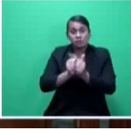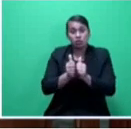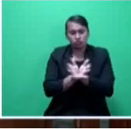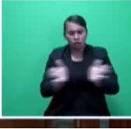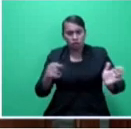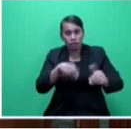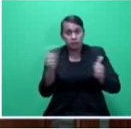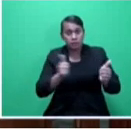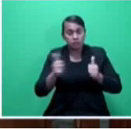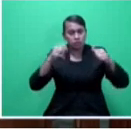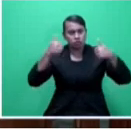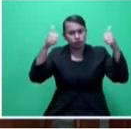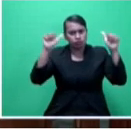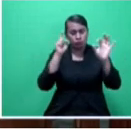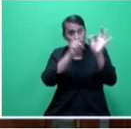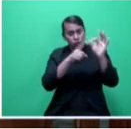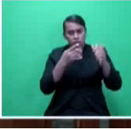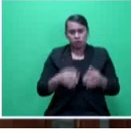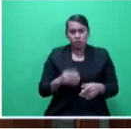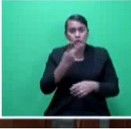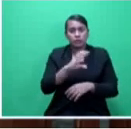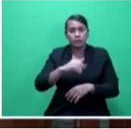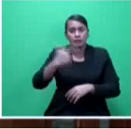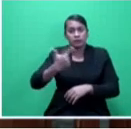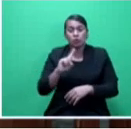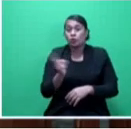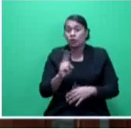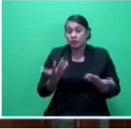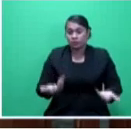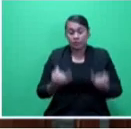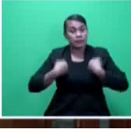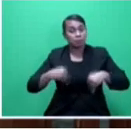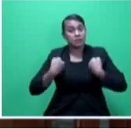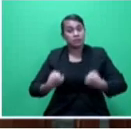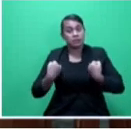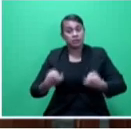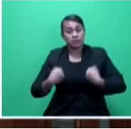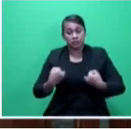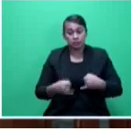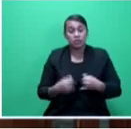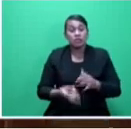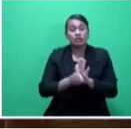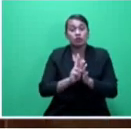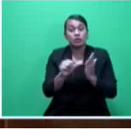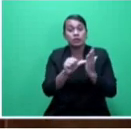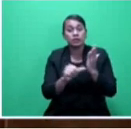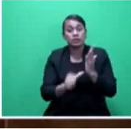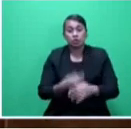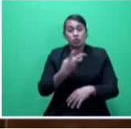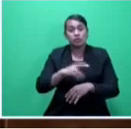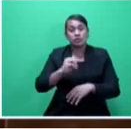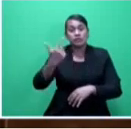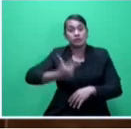2017. Some major achievements are the implementation of its Resurgence Agenda 2017, focusing on capacity